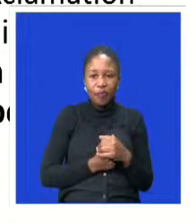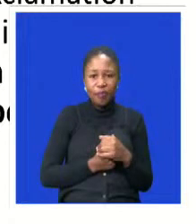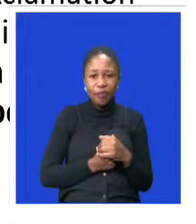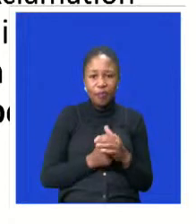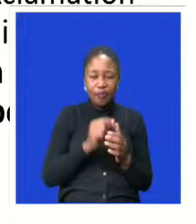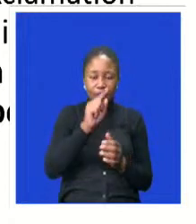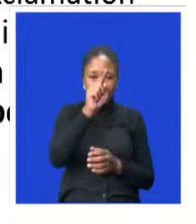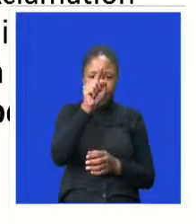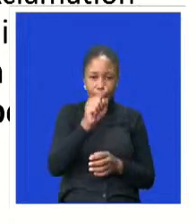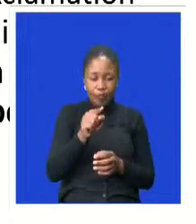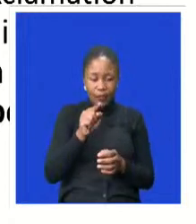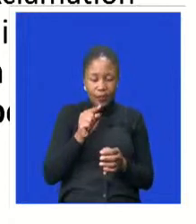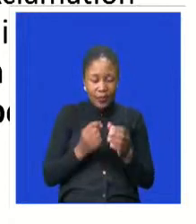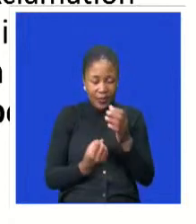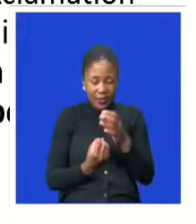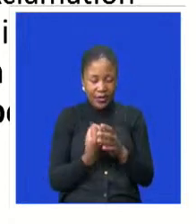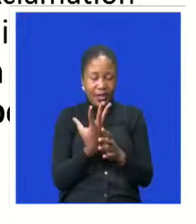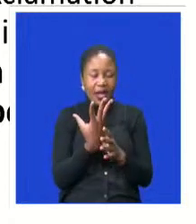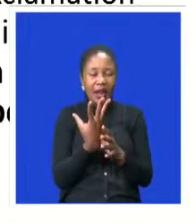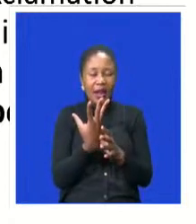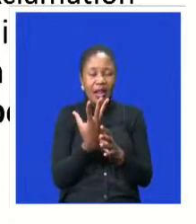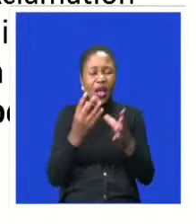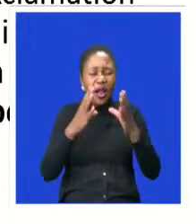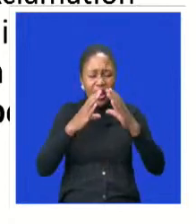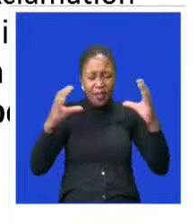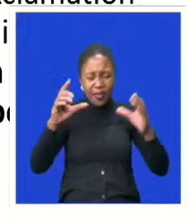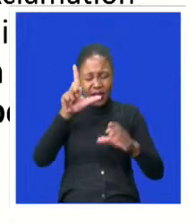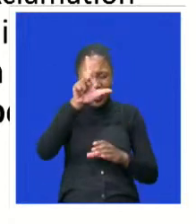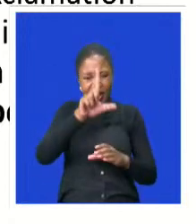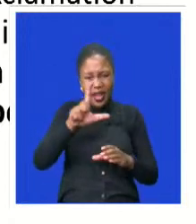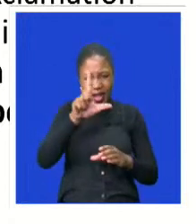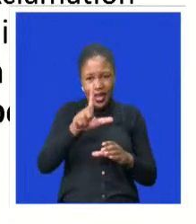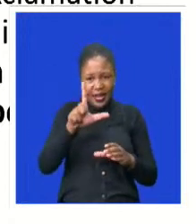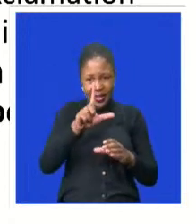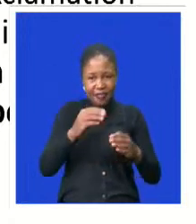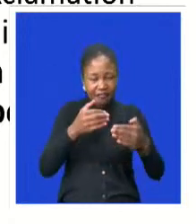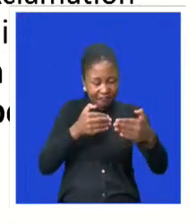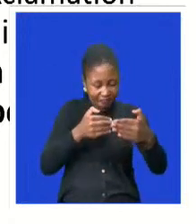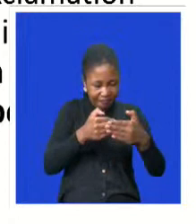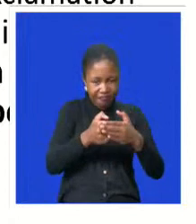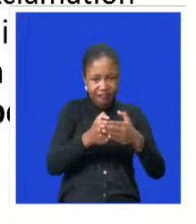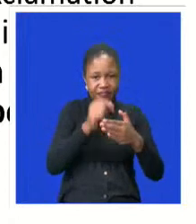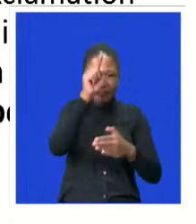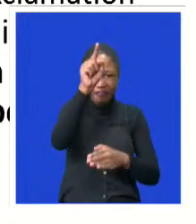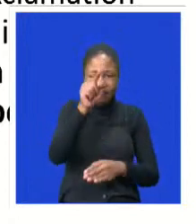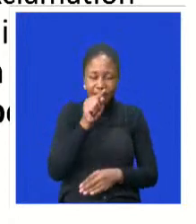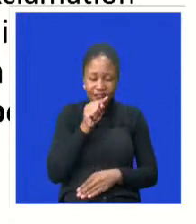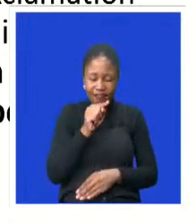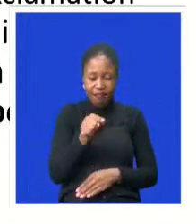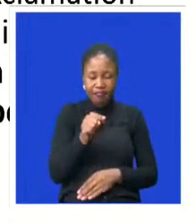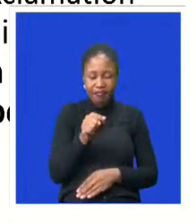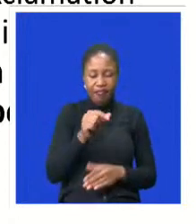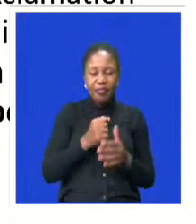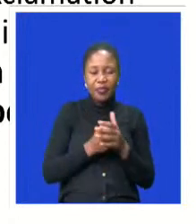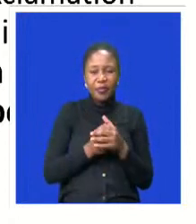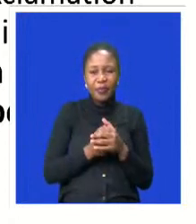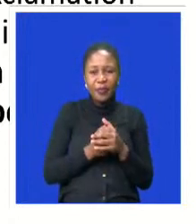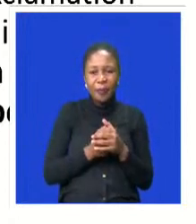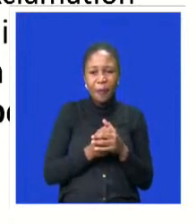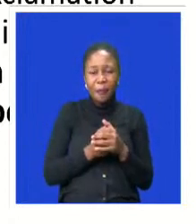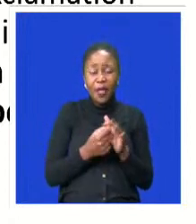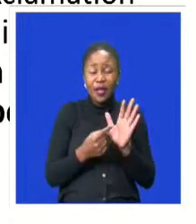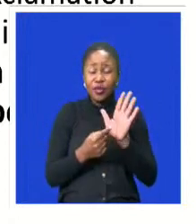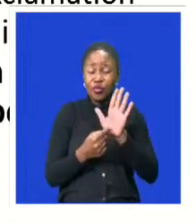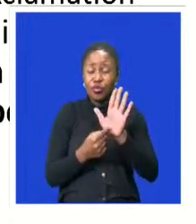sentence. It begins with a capital letter and ends with an exclamation mark. It shows us that